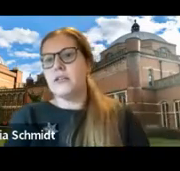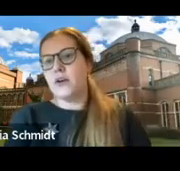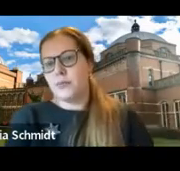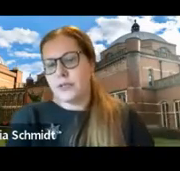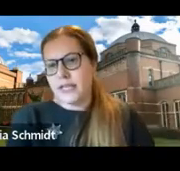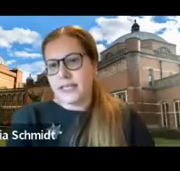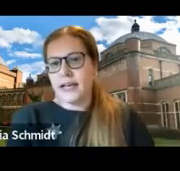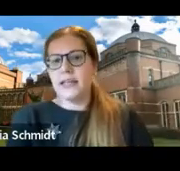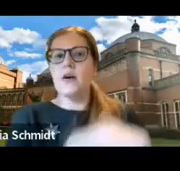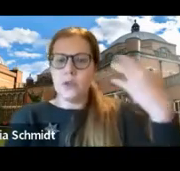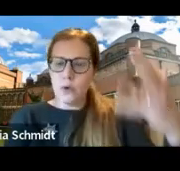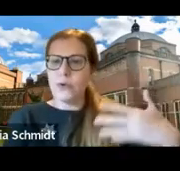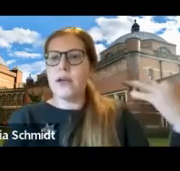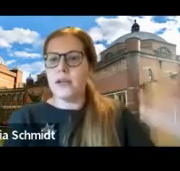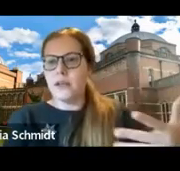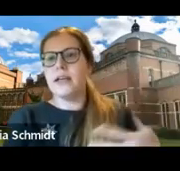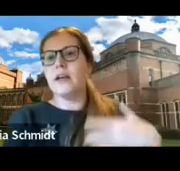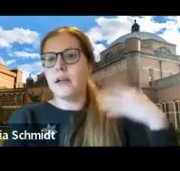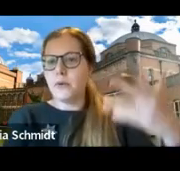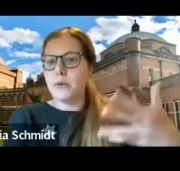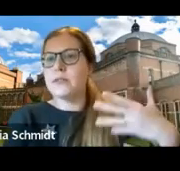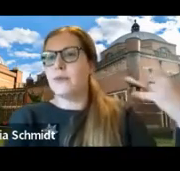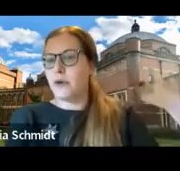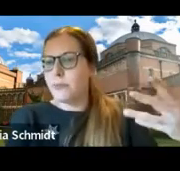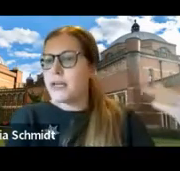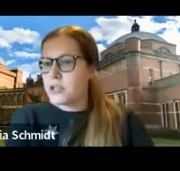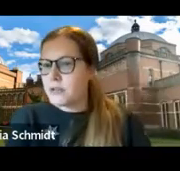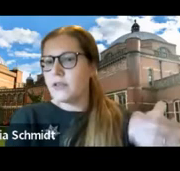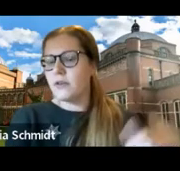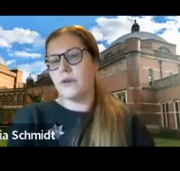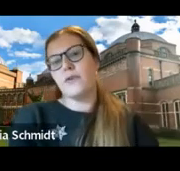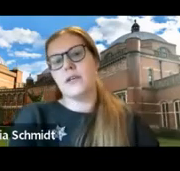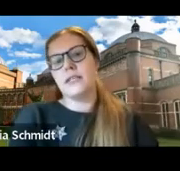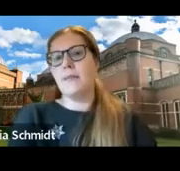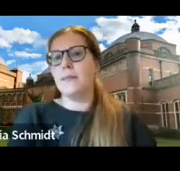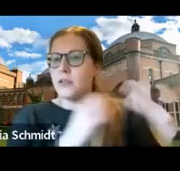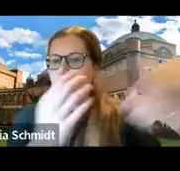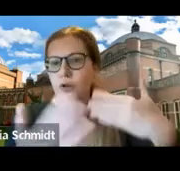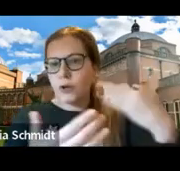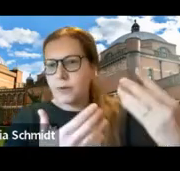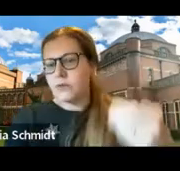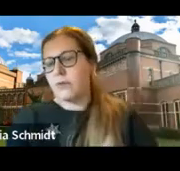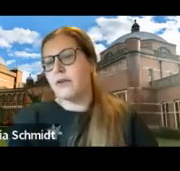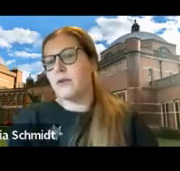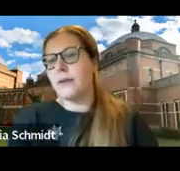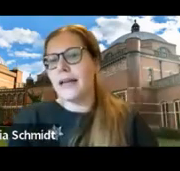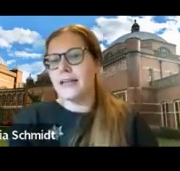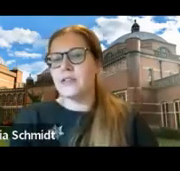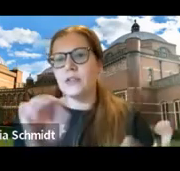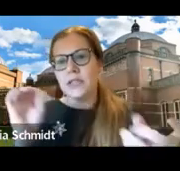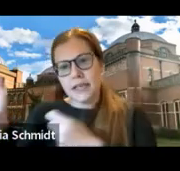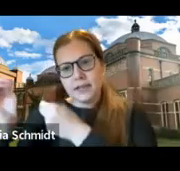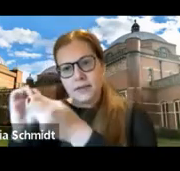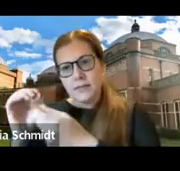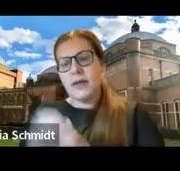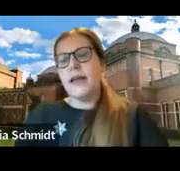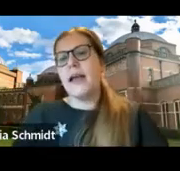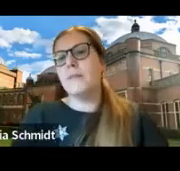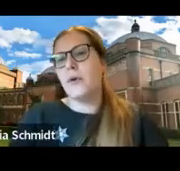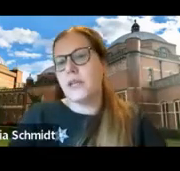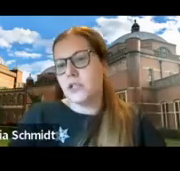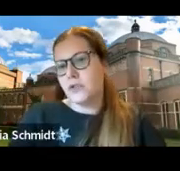se does not predict that, though you can include some perturbation theory, for example, disturbers from other planets, so taking